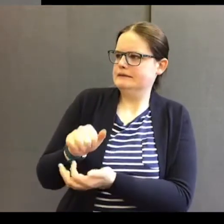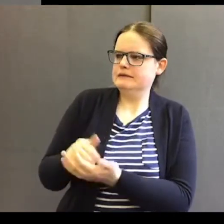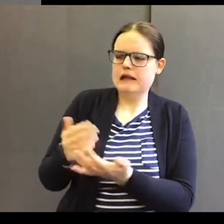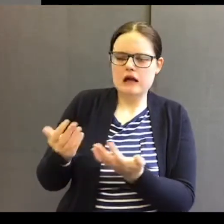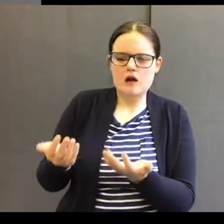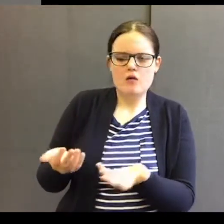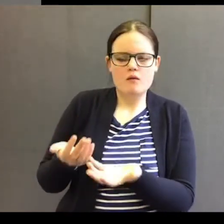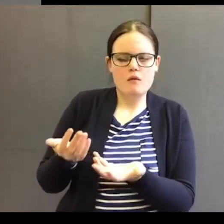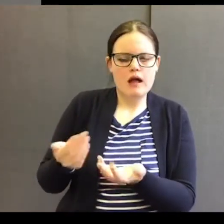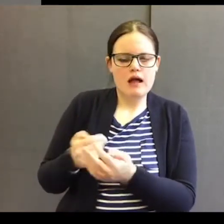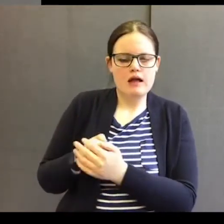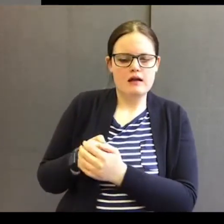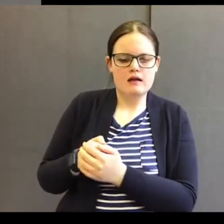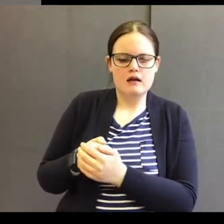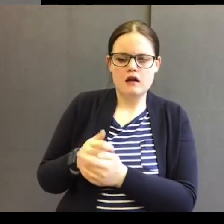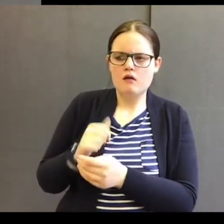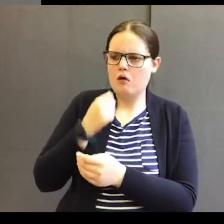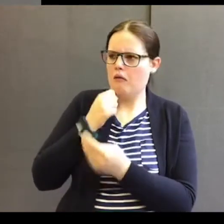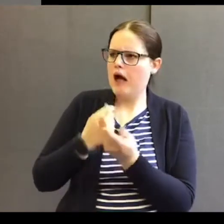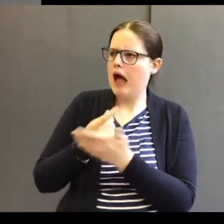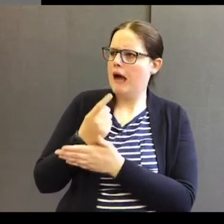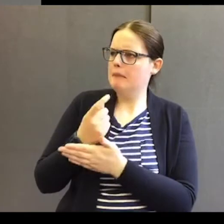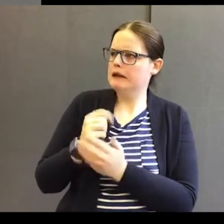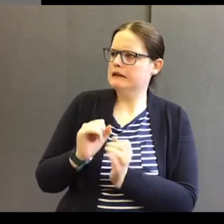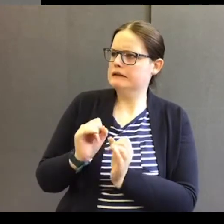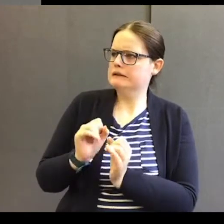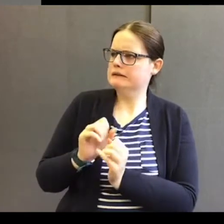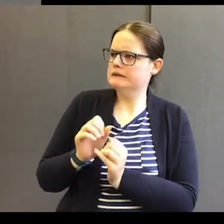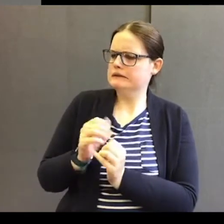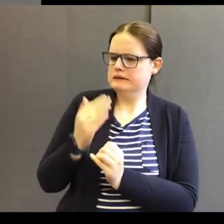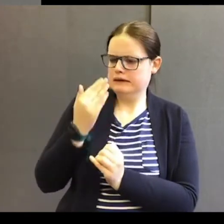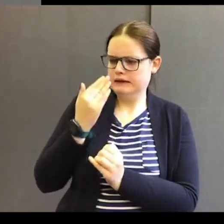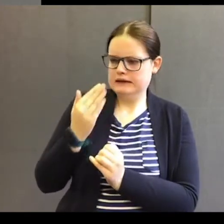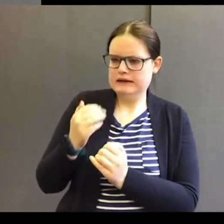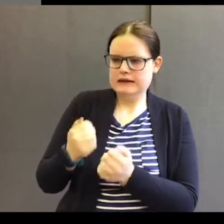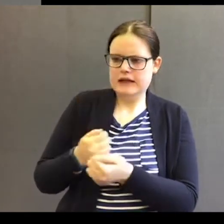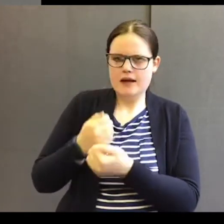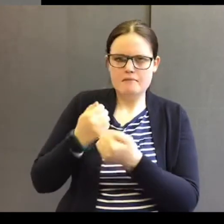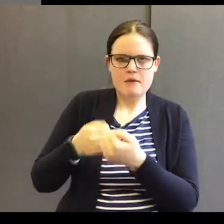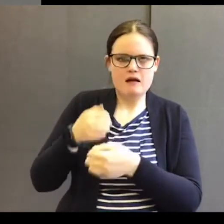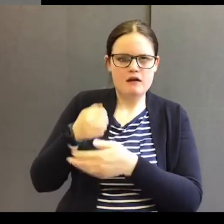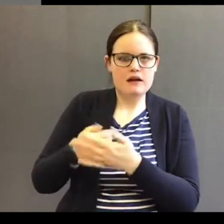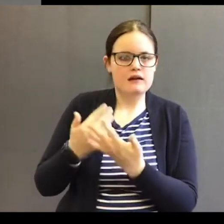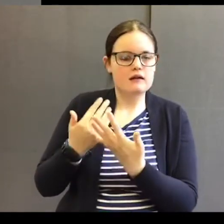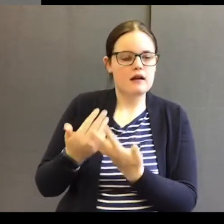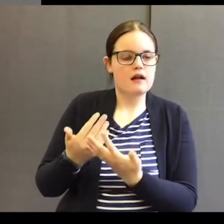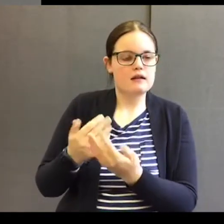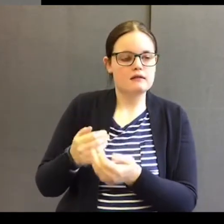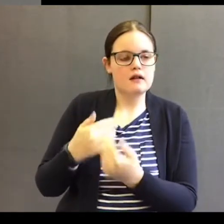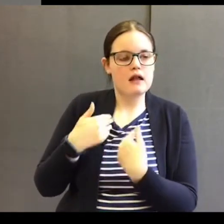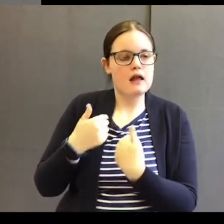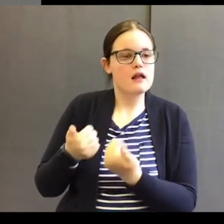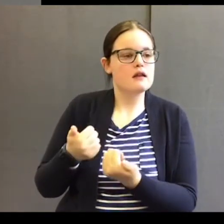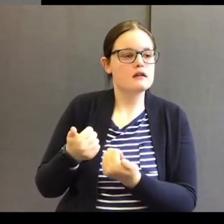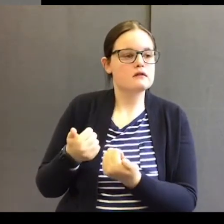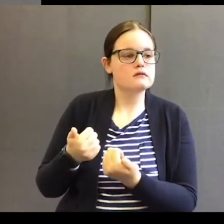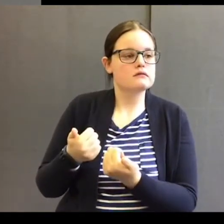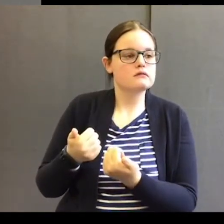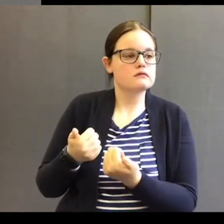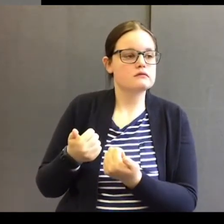them whereunto. What will happen? There seems to be power in their hands to